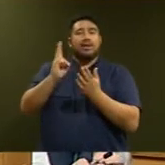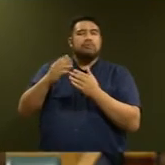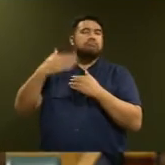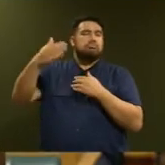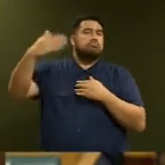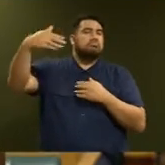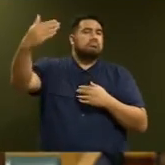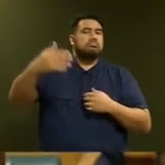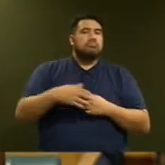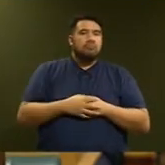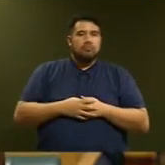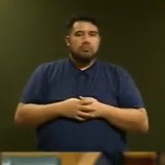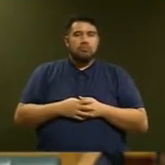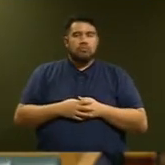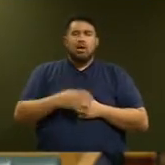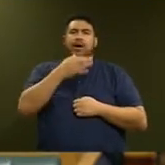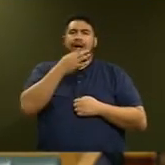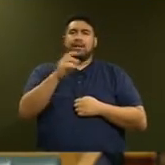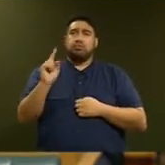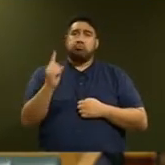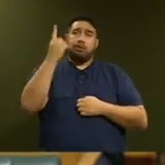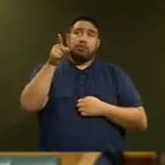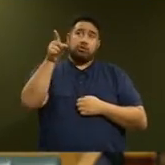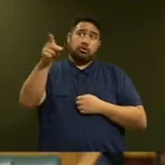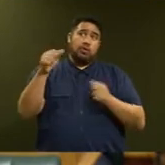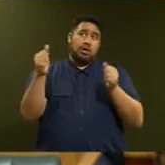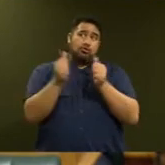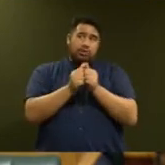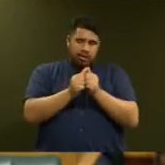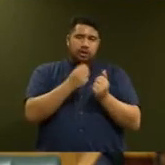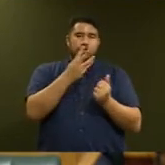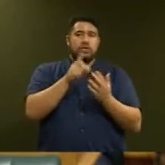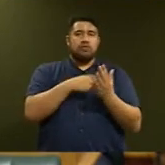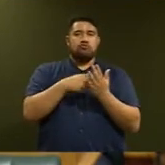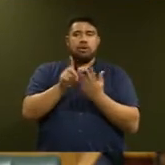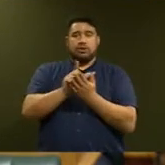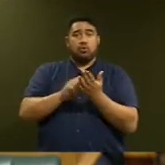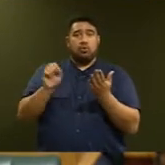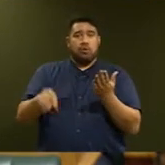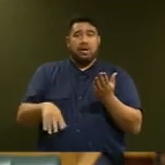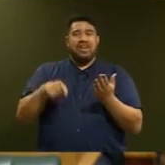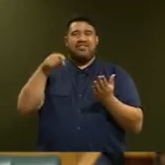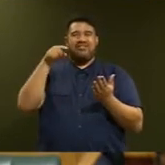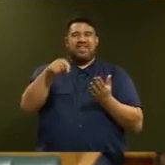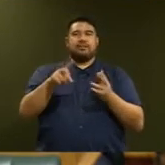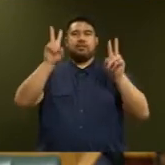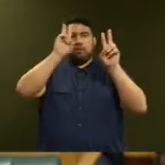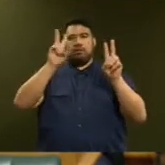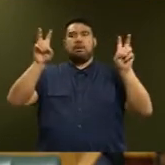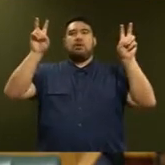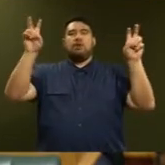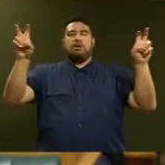Does she agree the three strikes law is the high watermark of